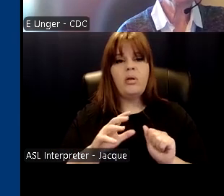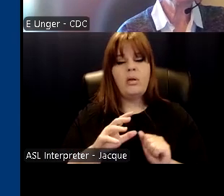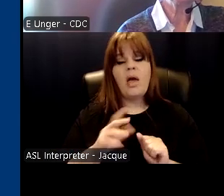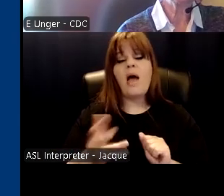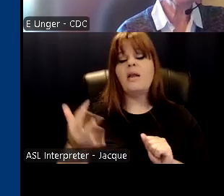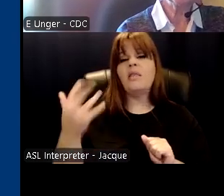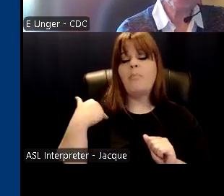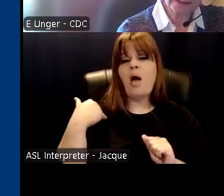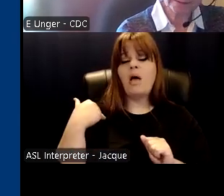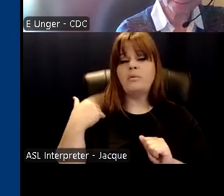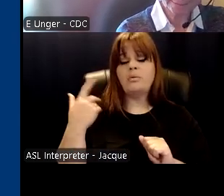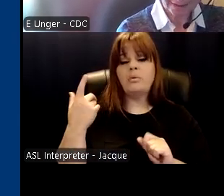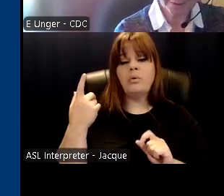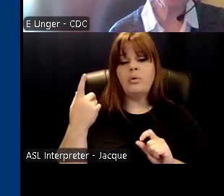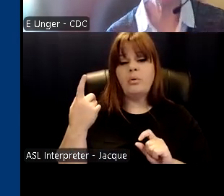collaborative